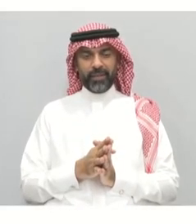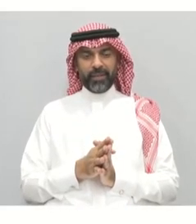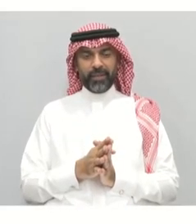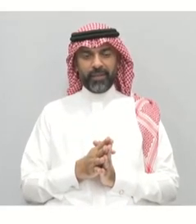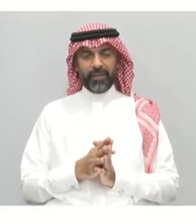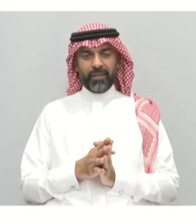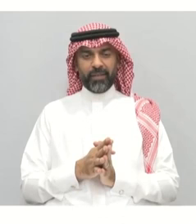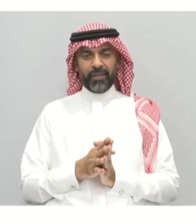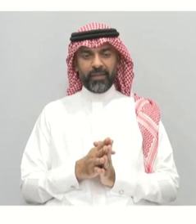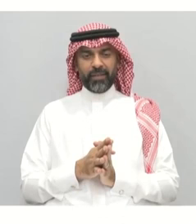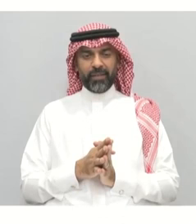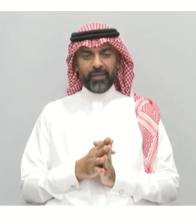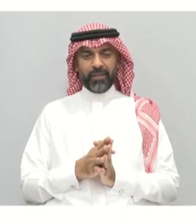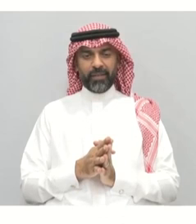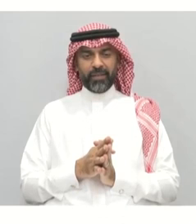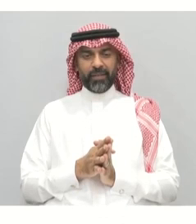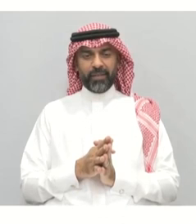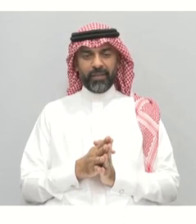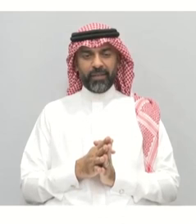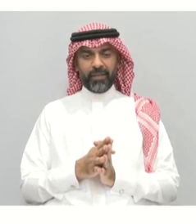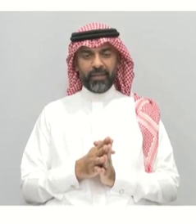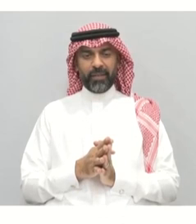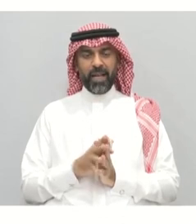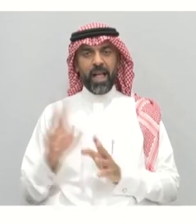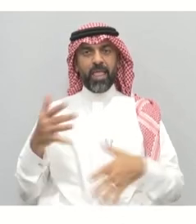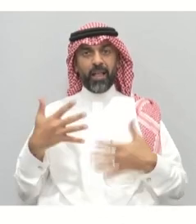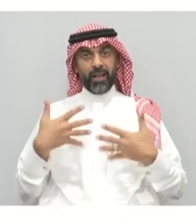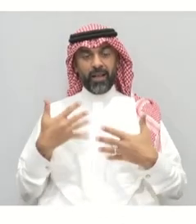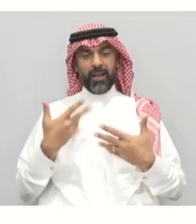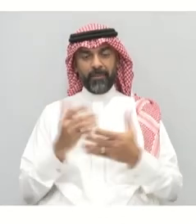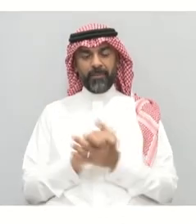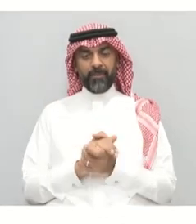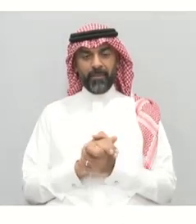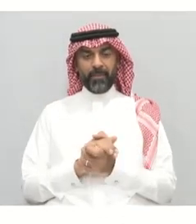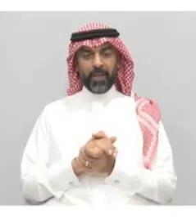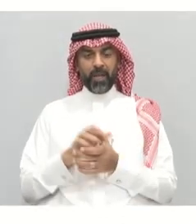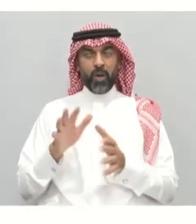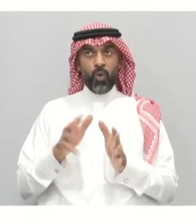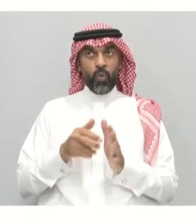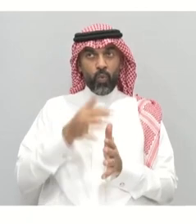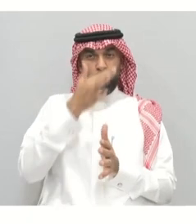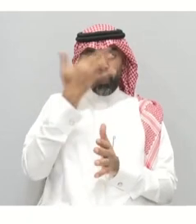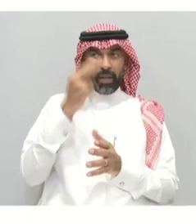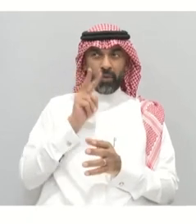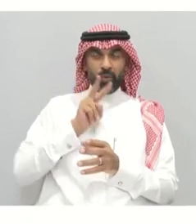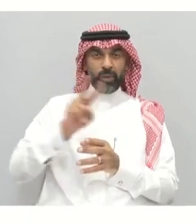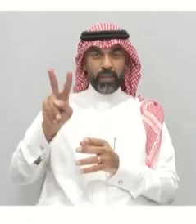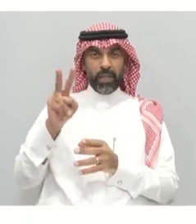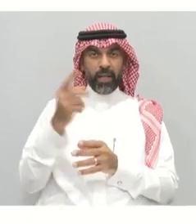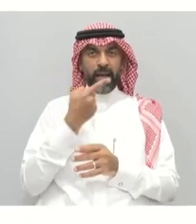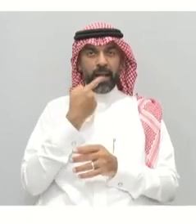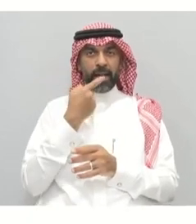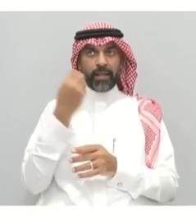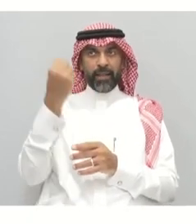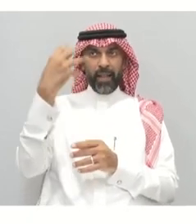okay, so like this. This is a game, okay? When you see a red light, red